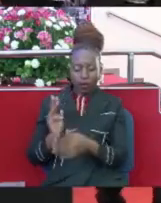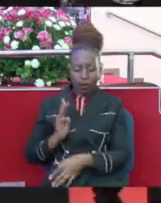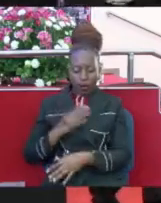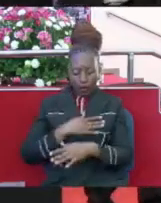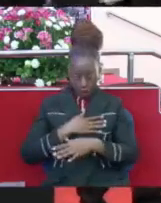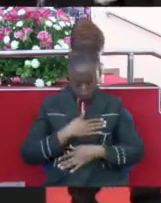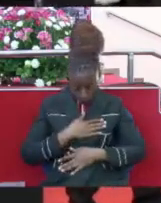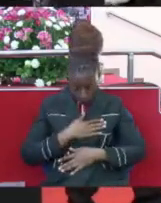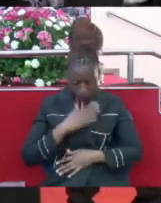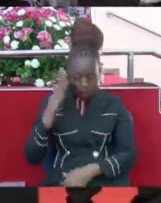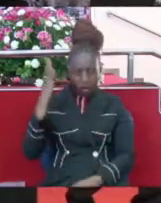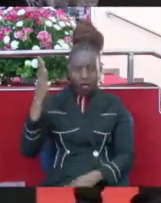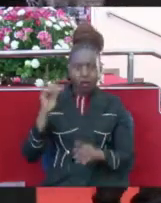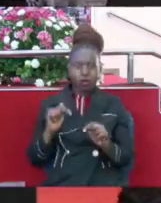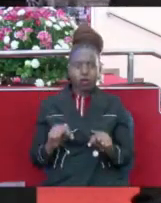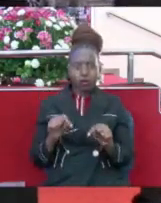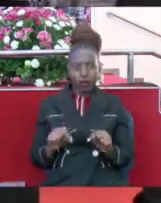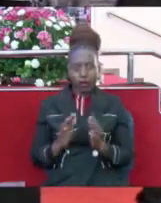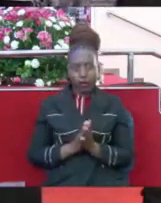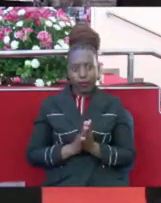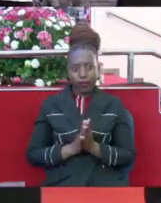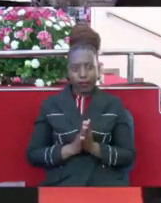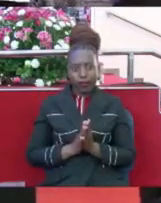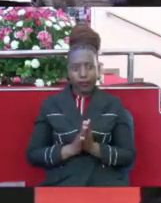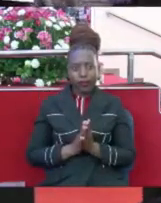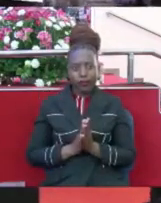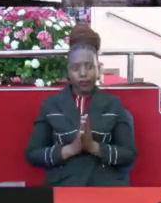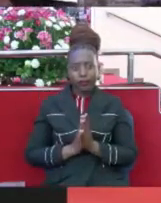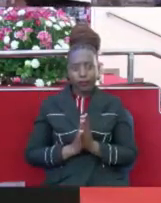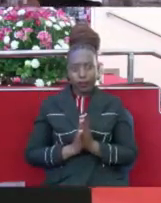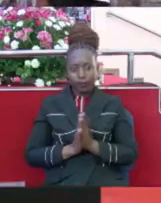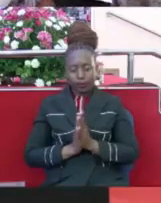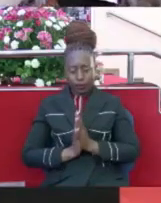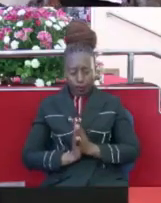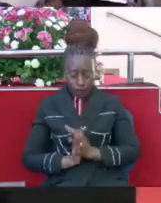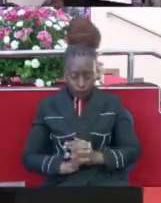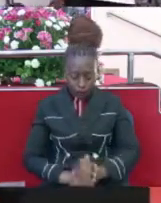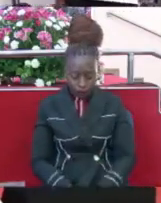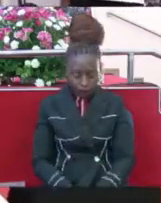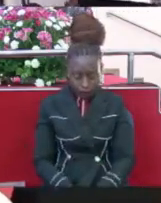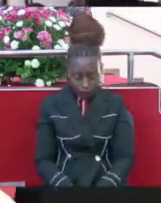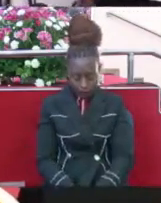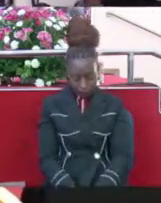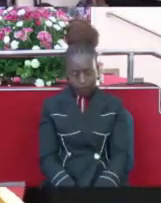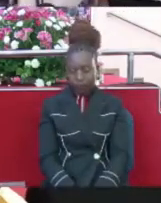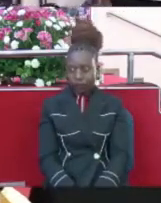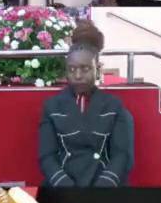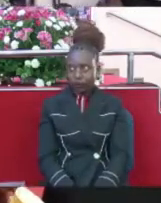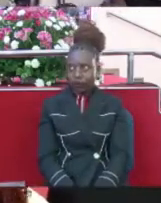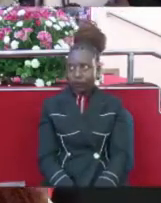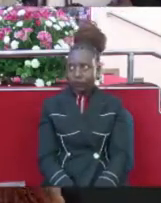We honor you today. We choose to follow you. I